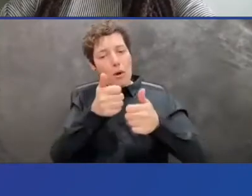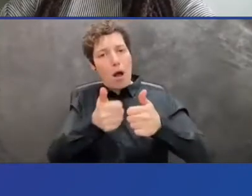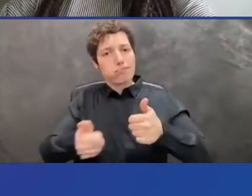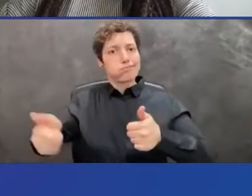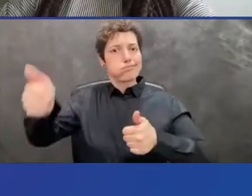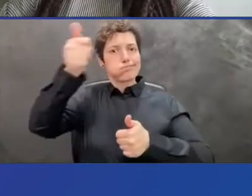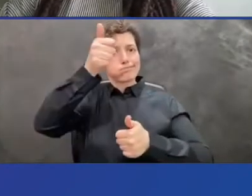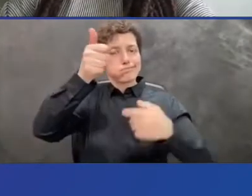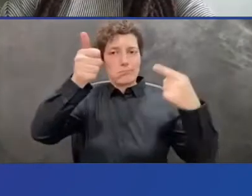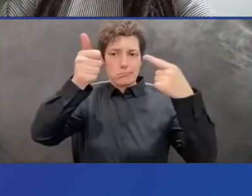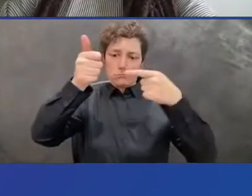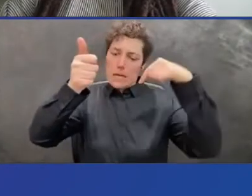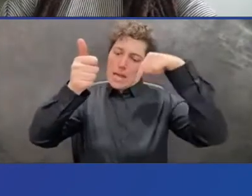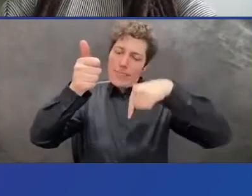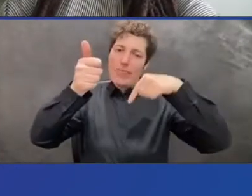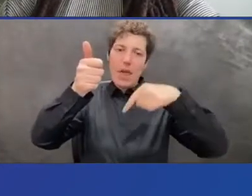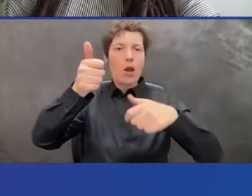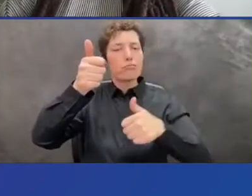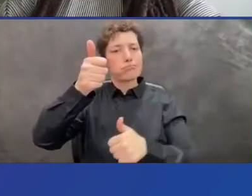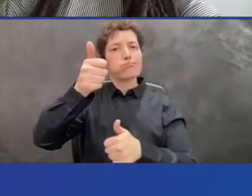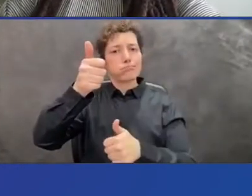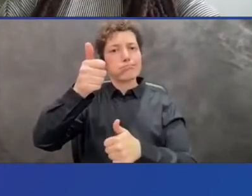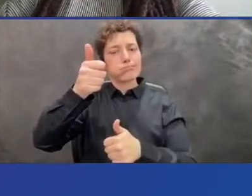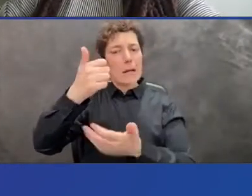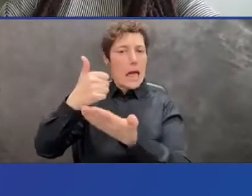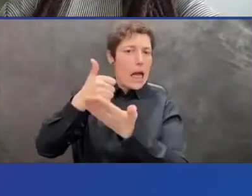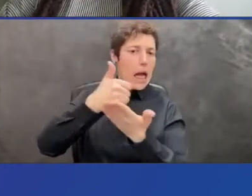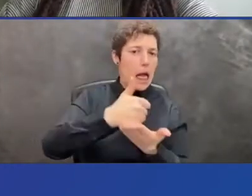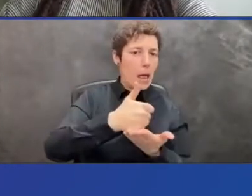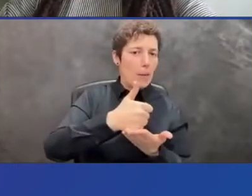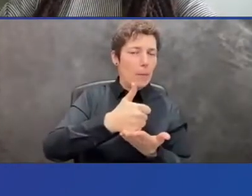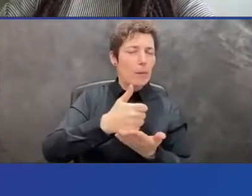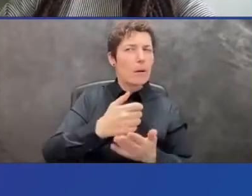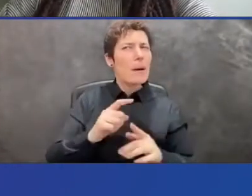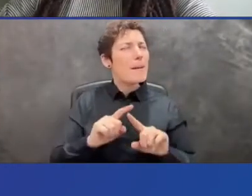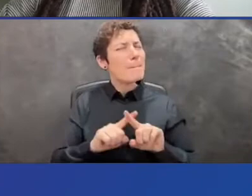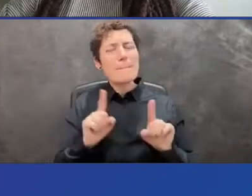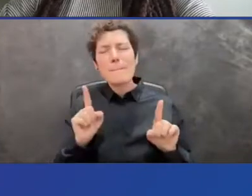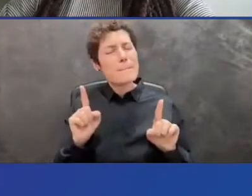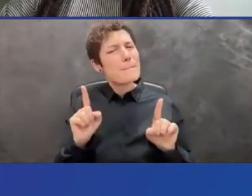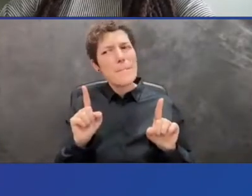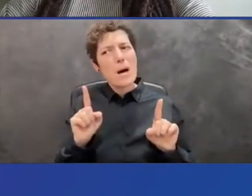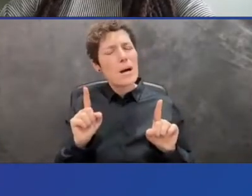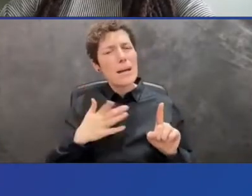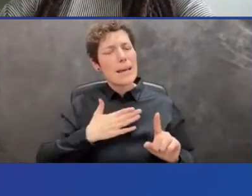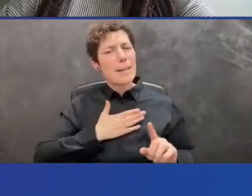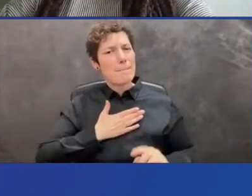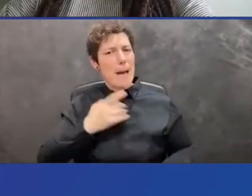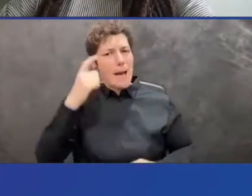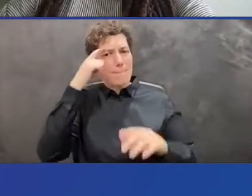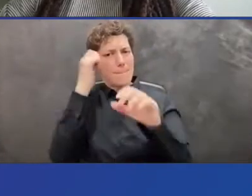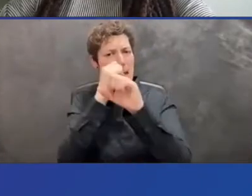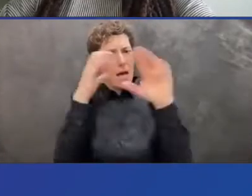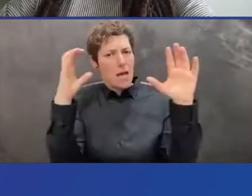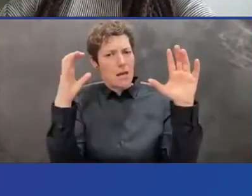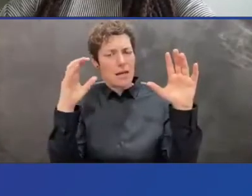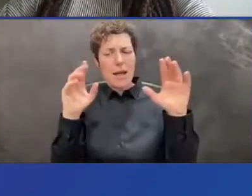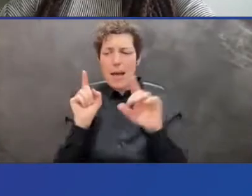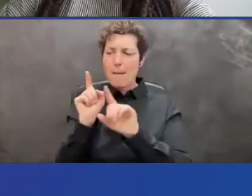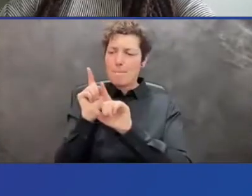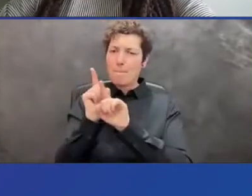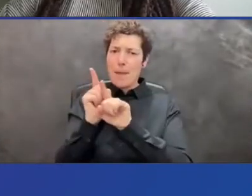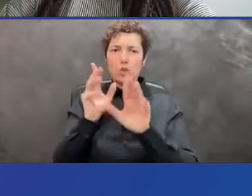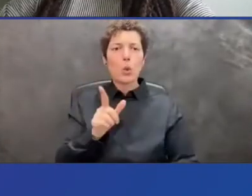you and someone who's more senior. And in my mind, your mentor is the person who can give you the